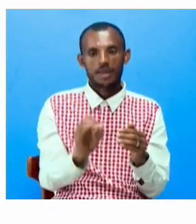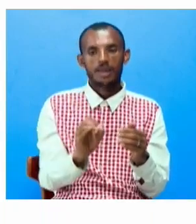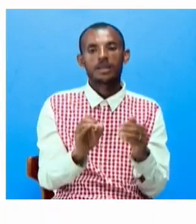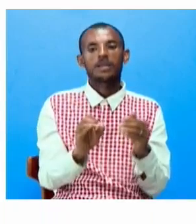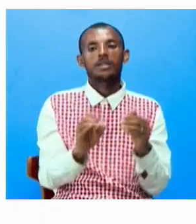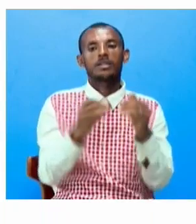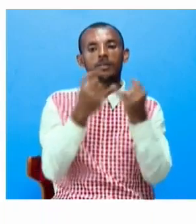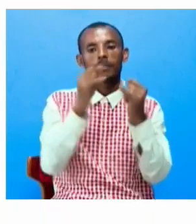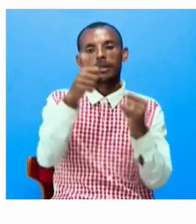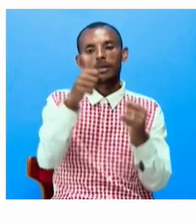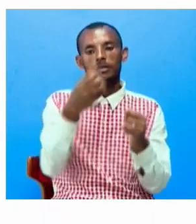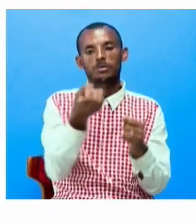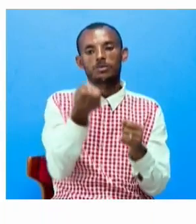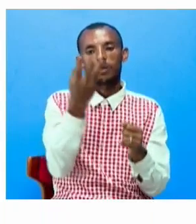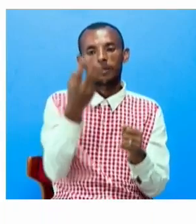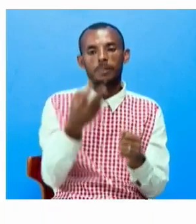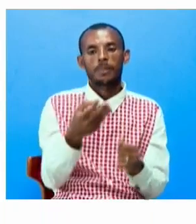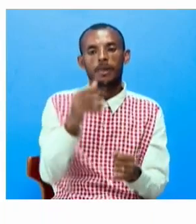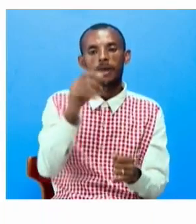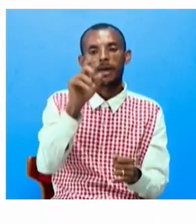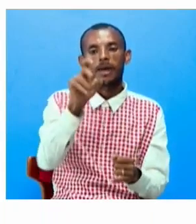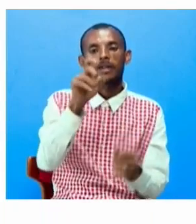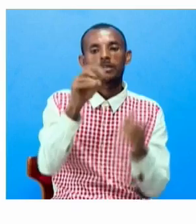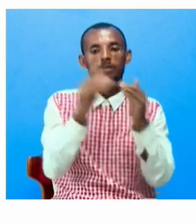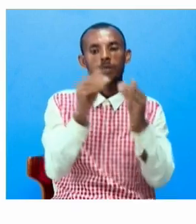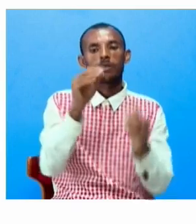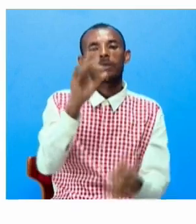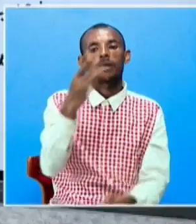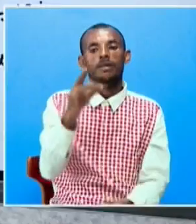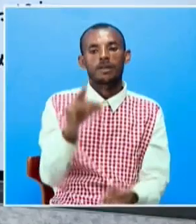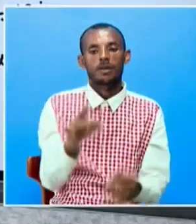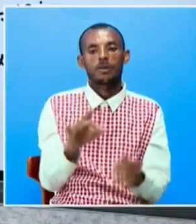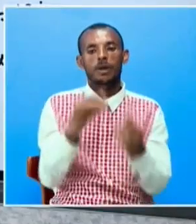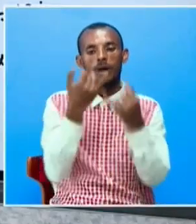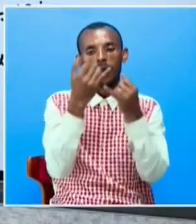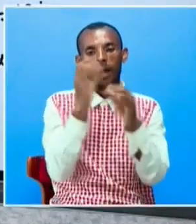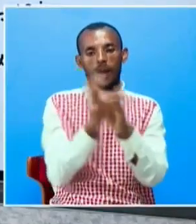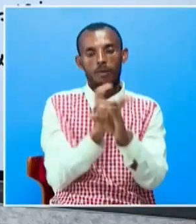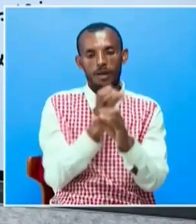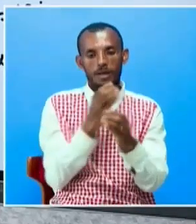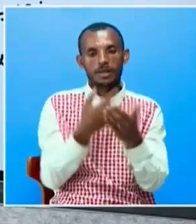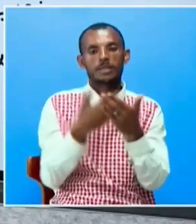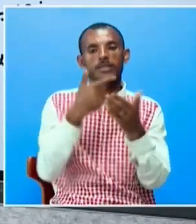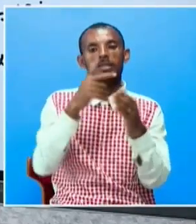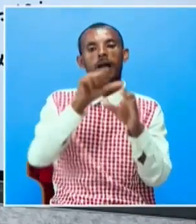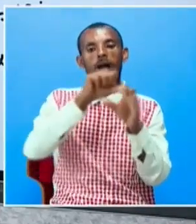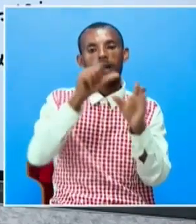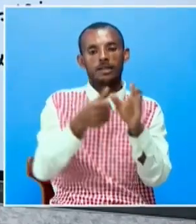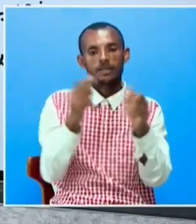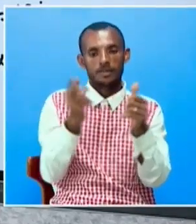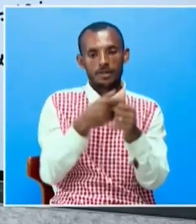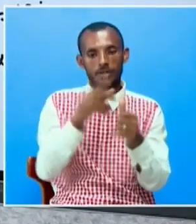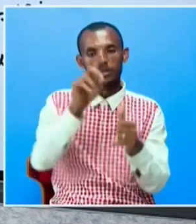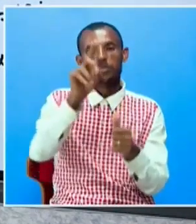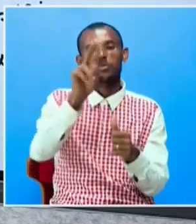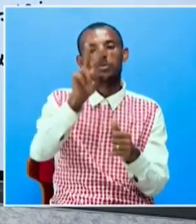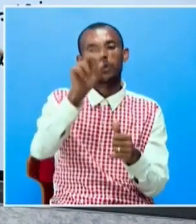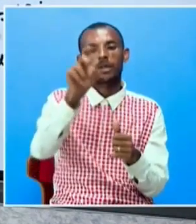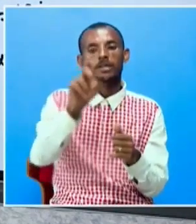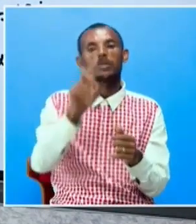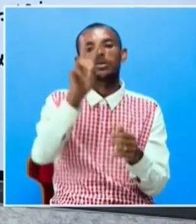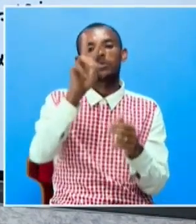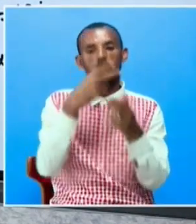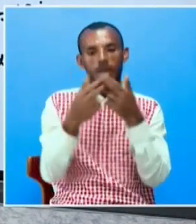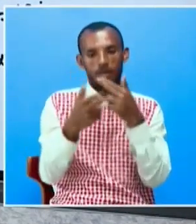So, once we have found x, we can calculate each angle. Therefore, here the first angle is 2x. That means twice